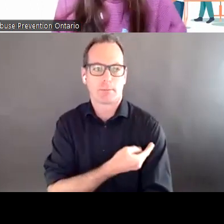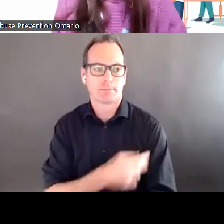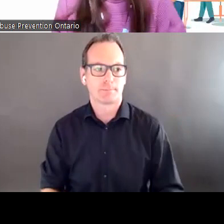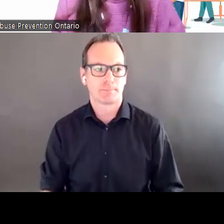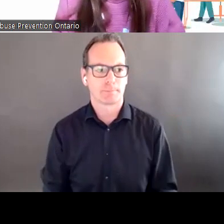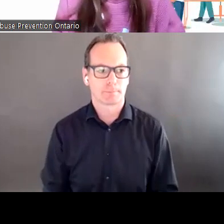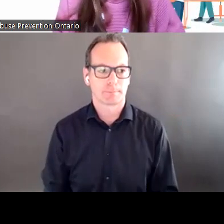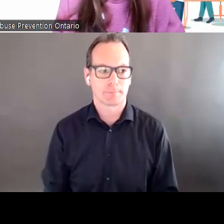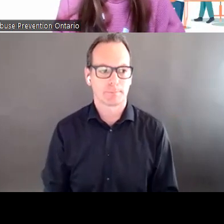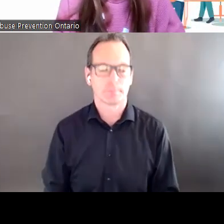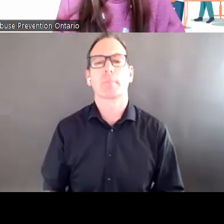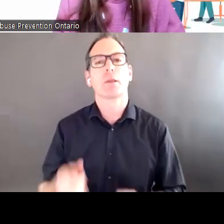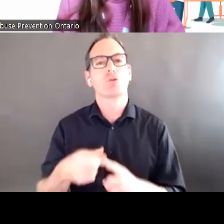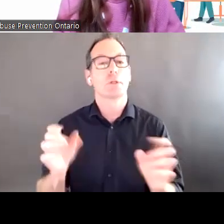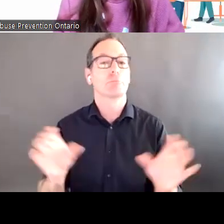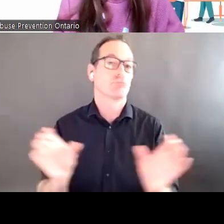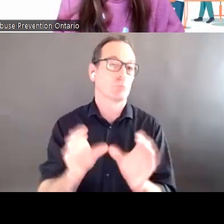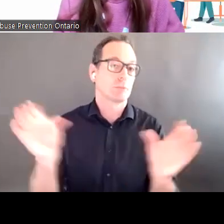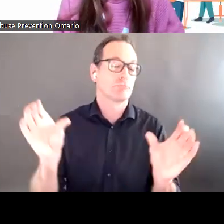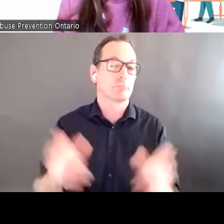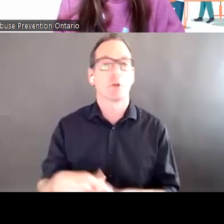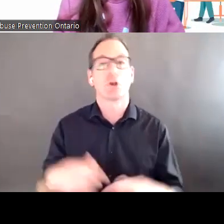in conflict management and mediation.